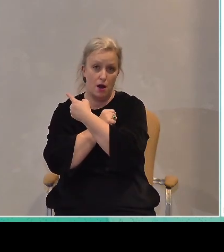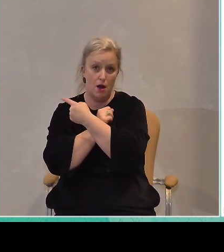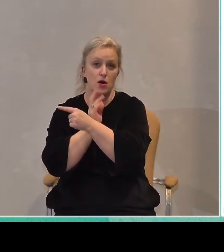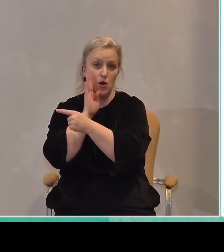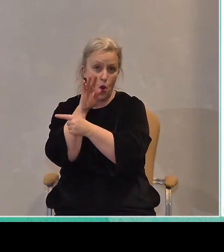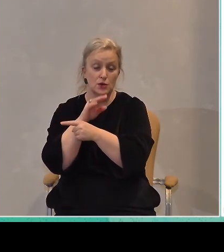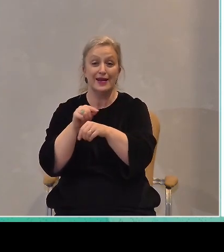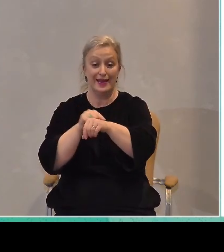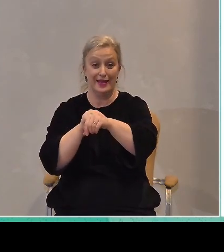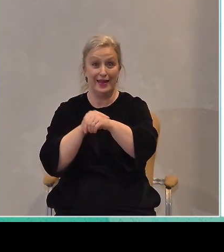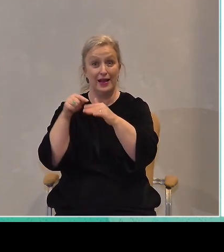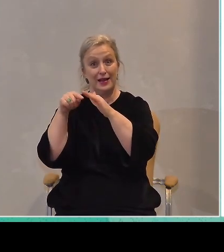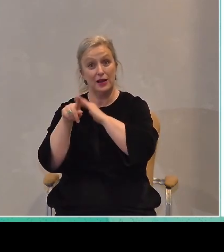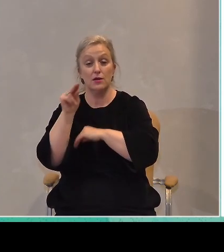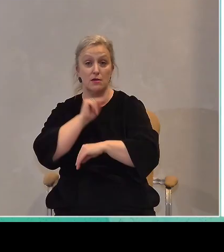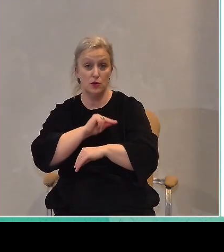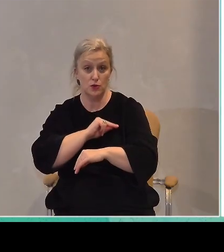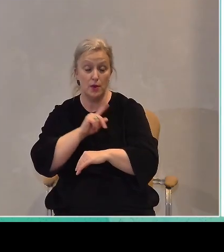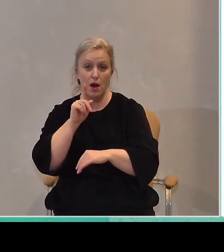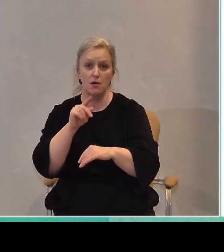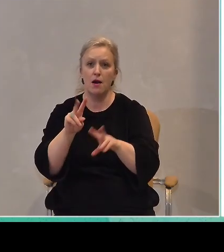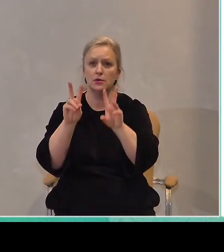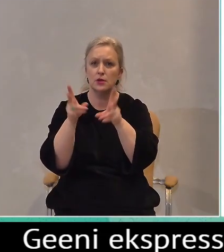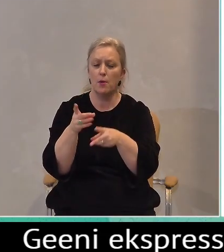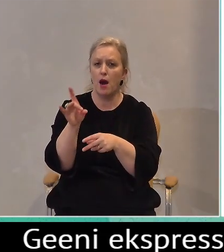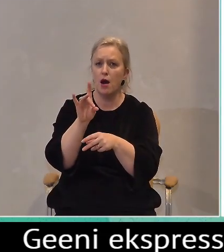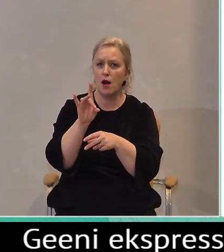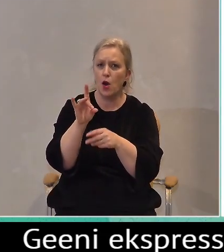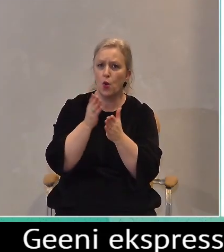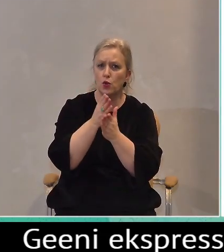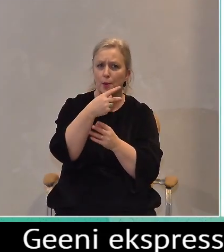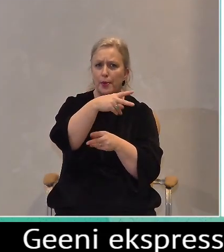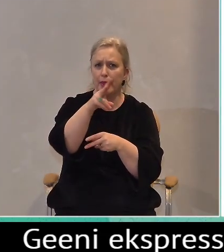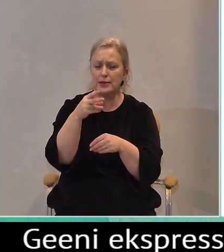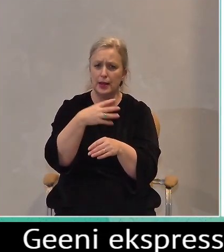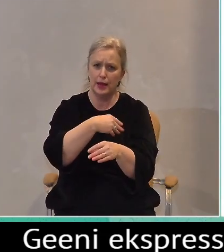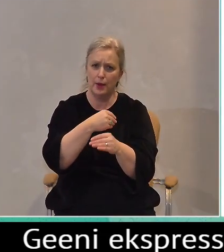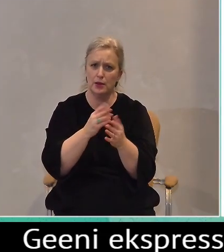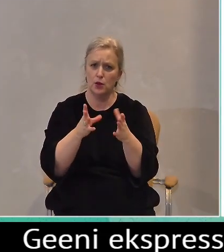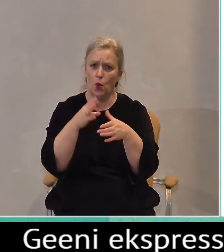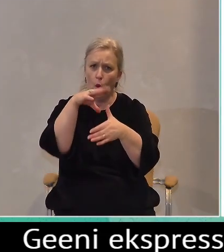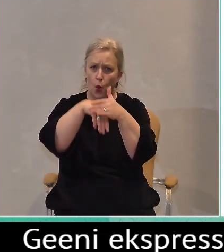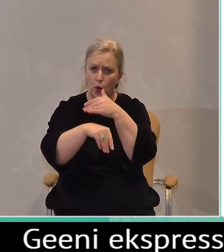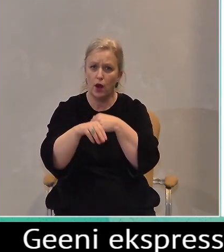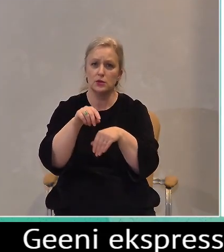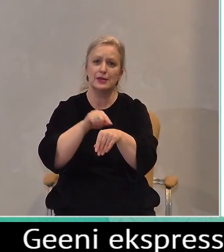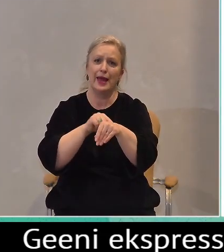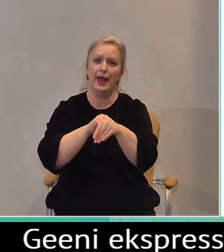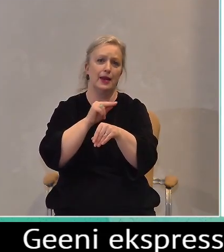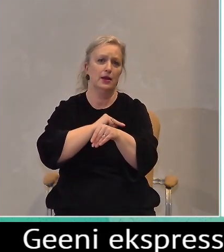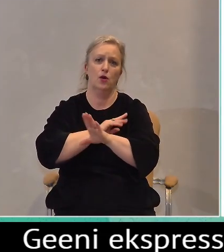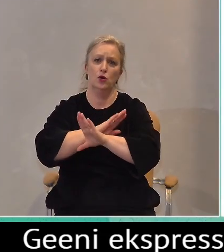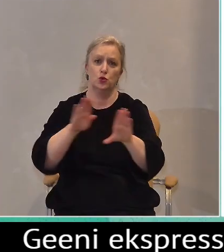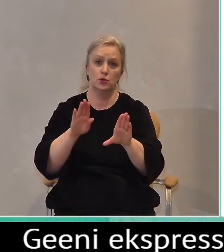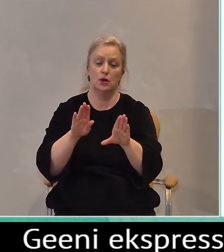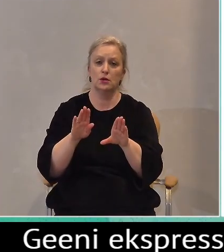here indicated in pink include this gene, whereas this type of cell in